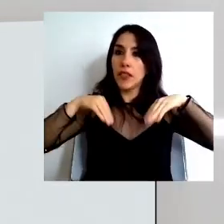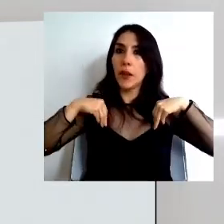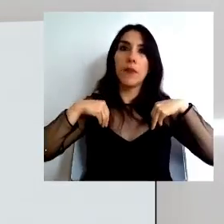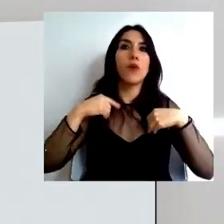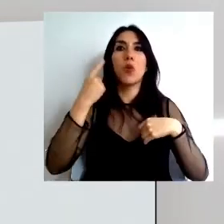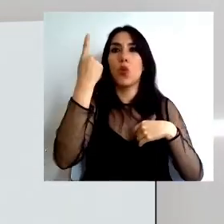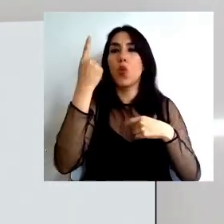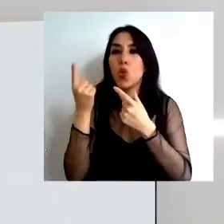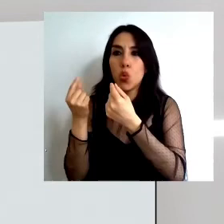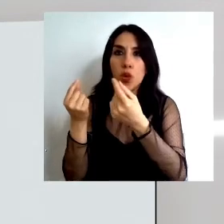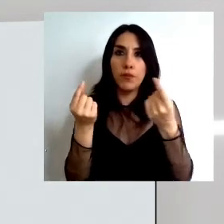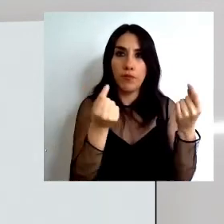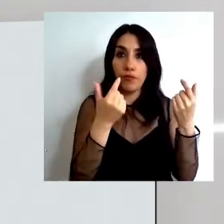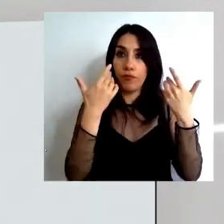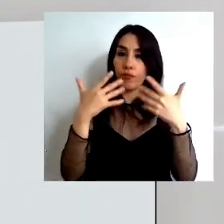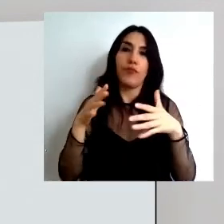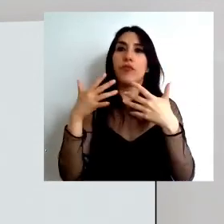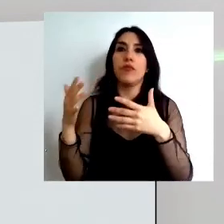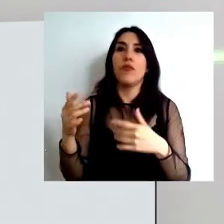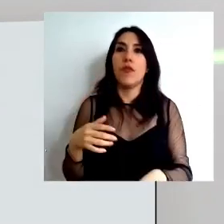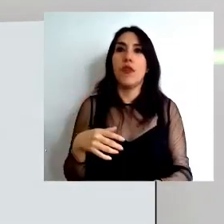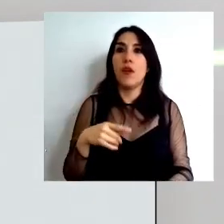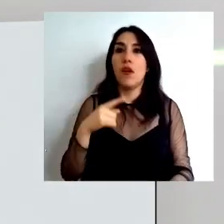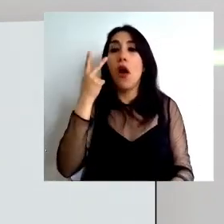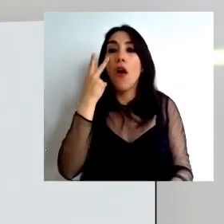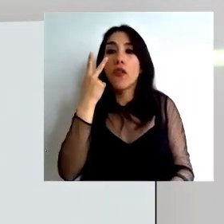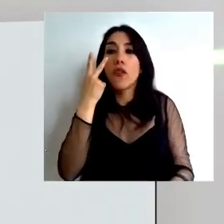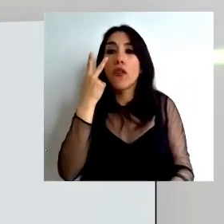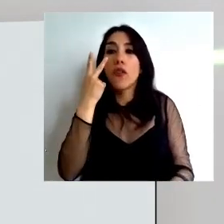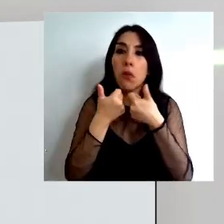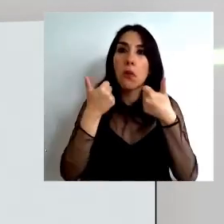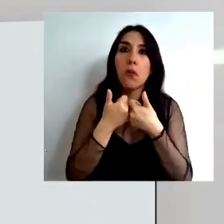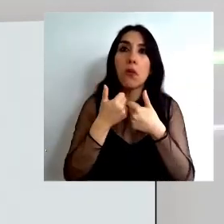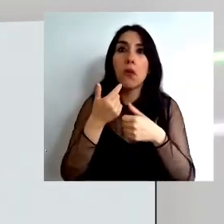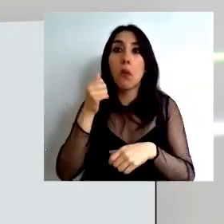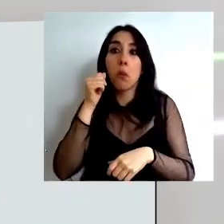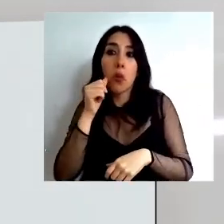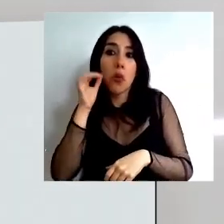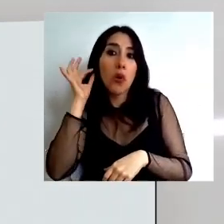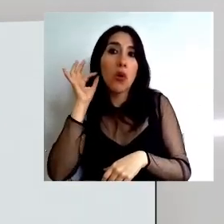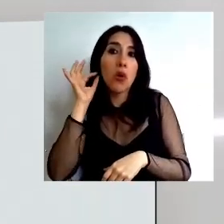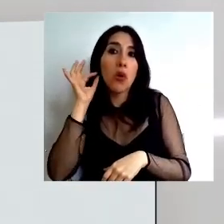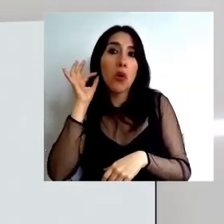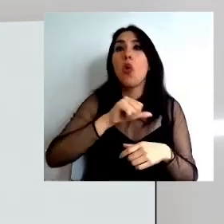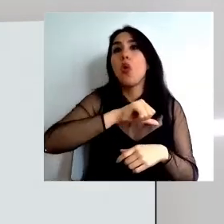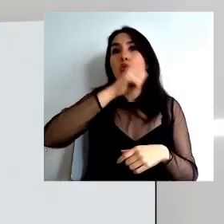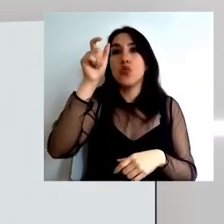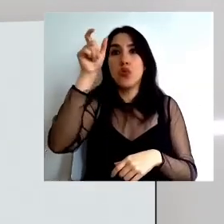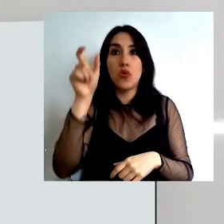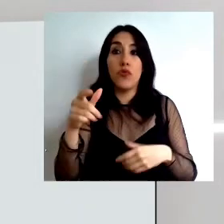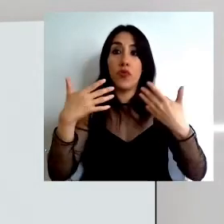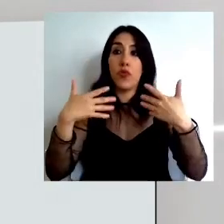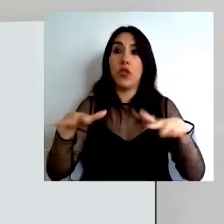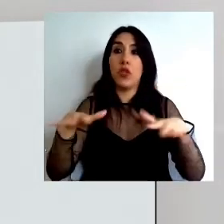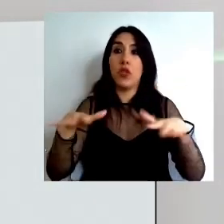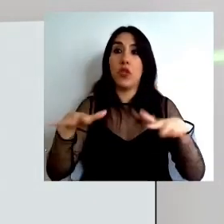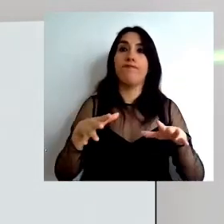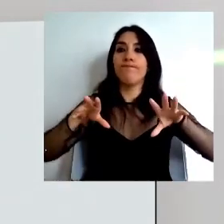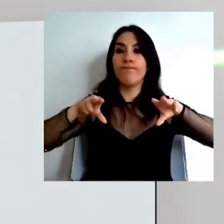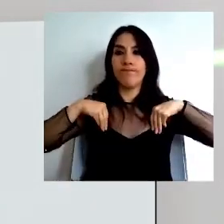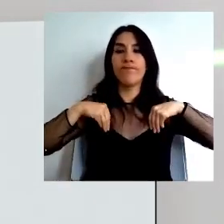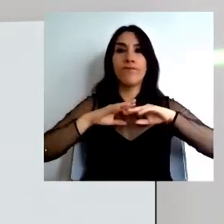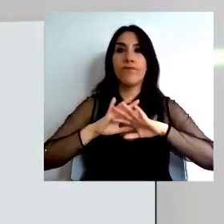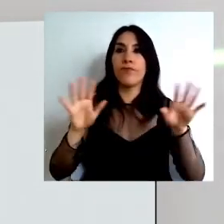others out there that have proven to work, that have been documented, codified, and are ready to be replicated.